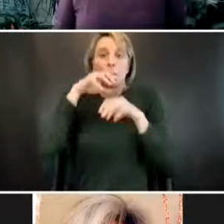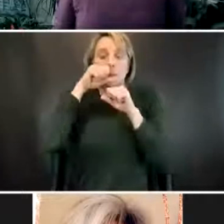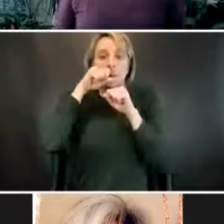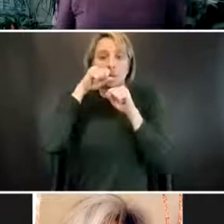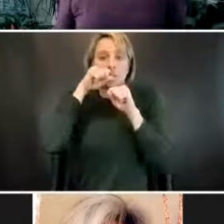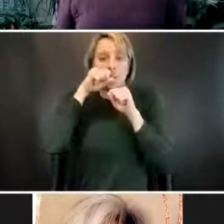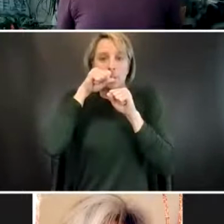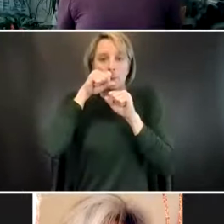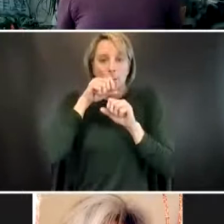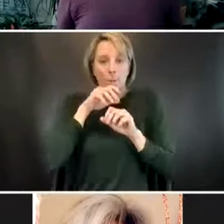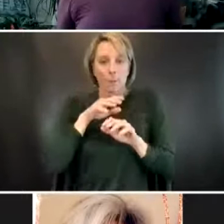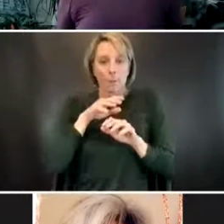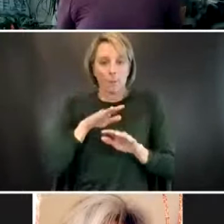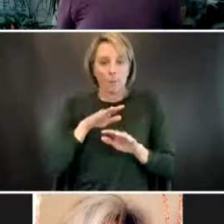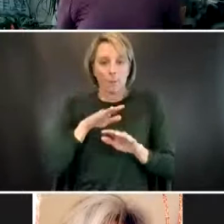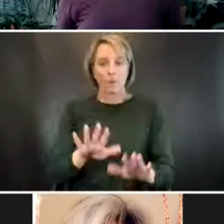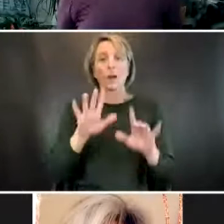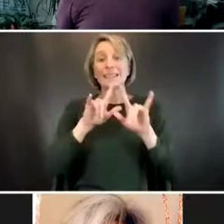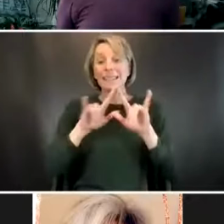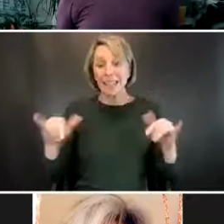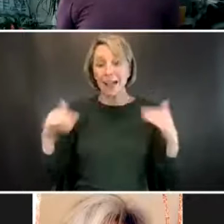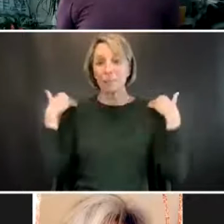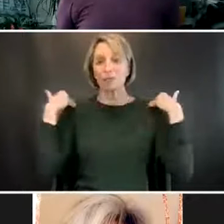exhale, press the shoulders down.